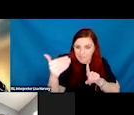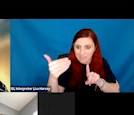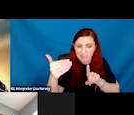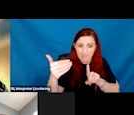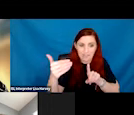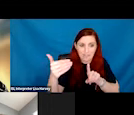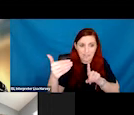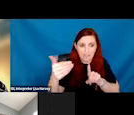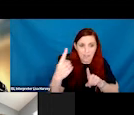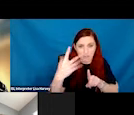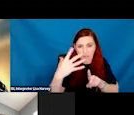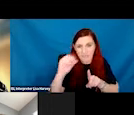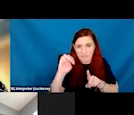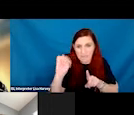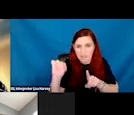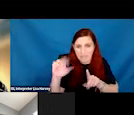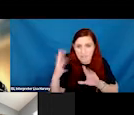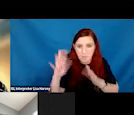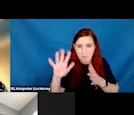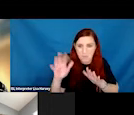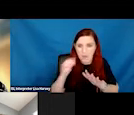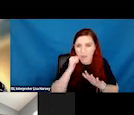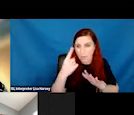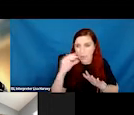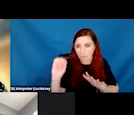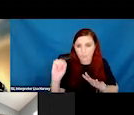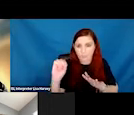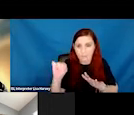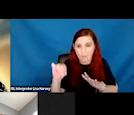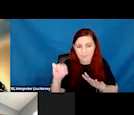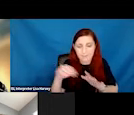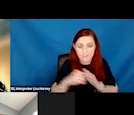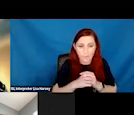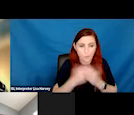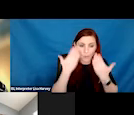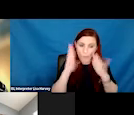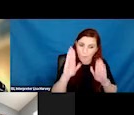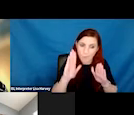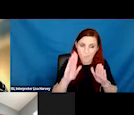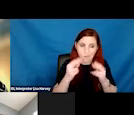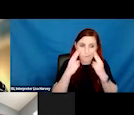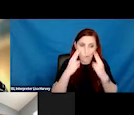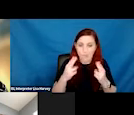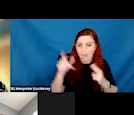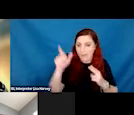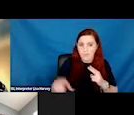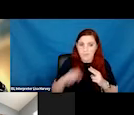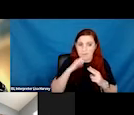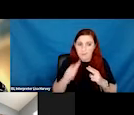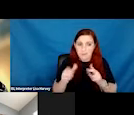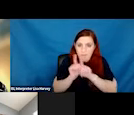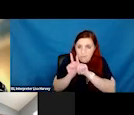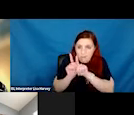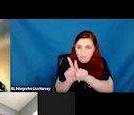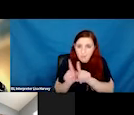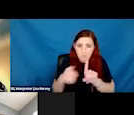about 150 mil. You're allowed 100 mil. So it just shows you, normally she wouldn't have walked that close, but because the